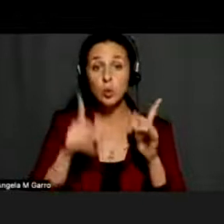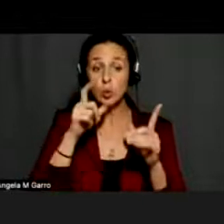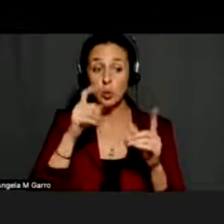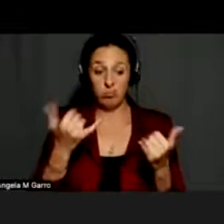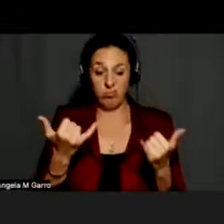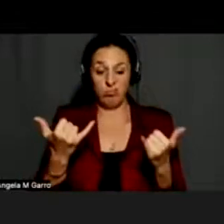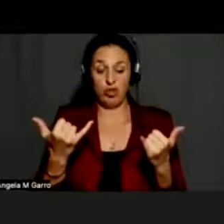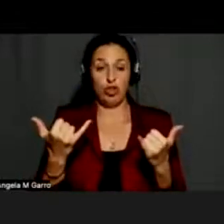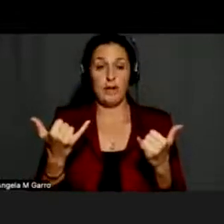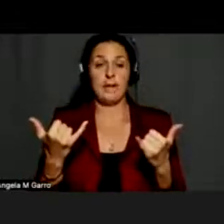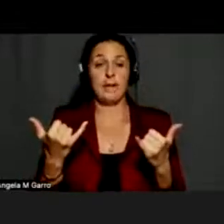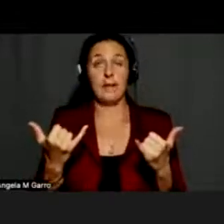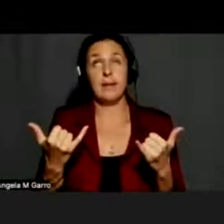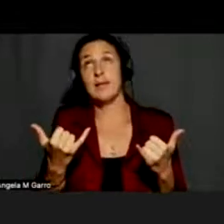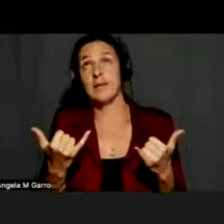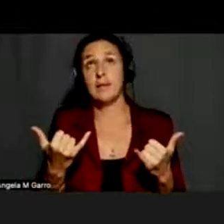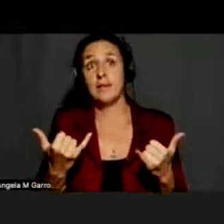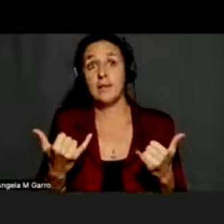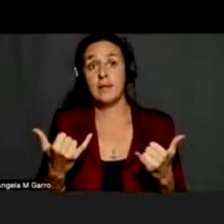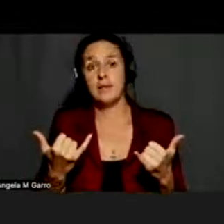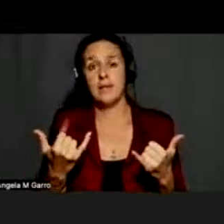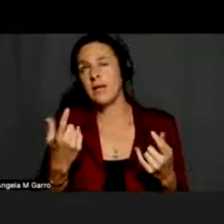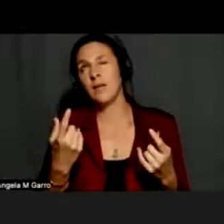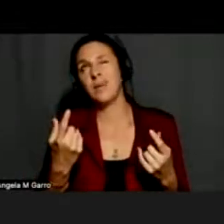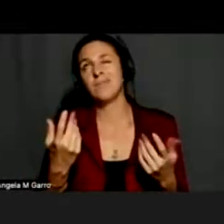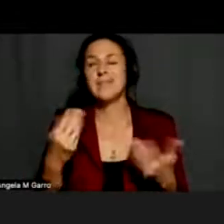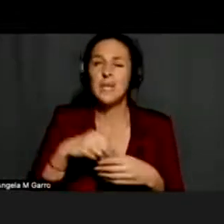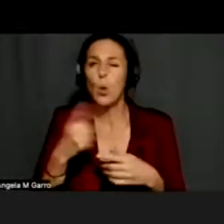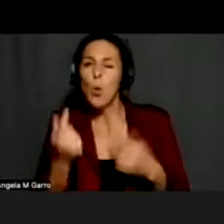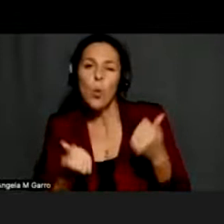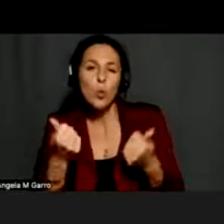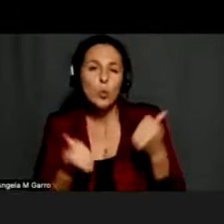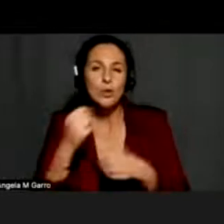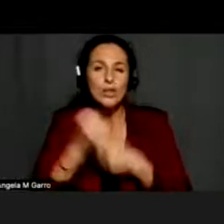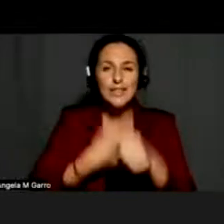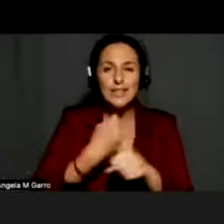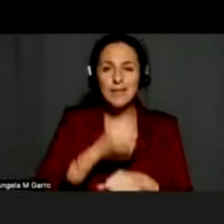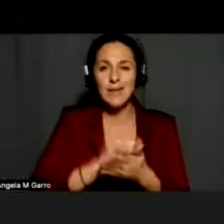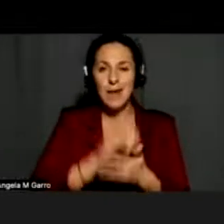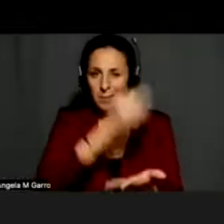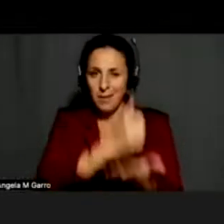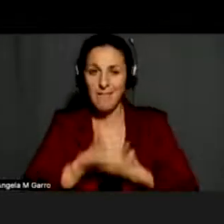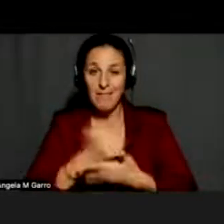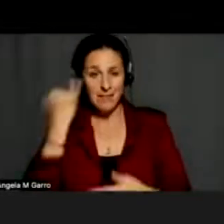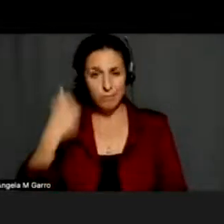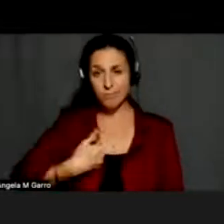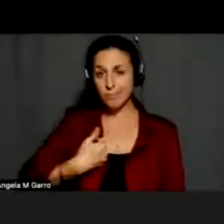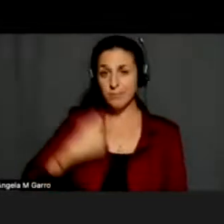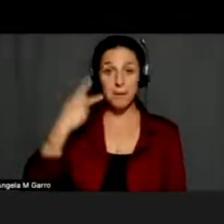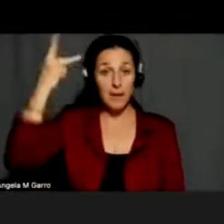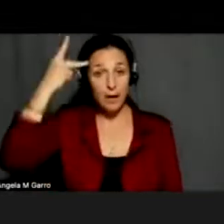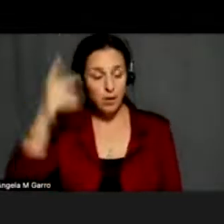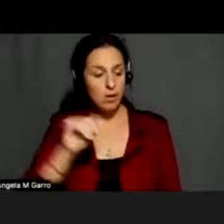in, like, what years, I guess, would help. Like if I was a parent and I said, oh,